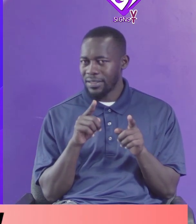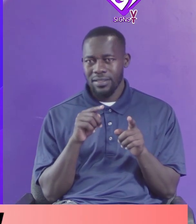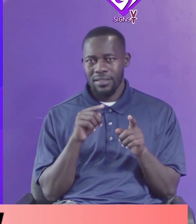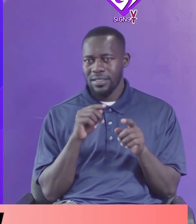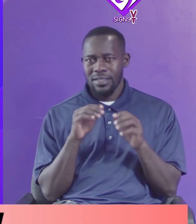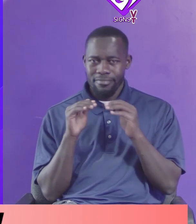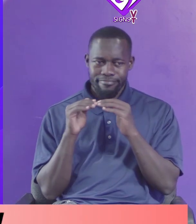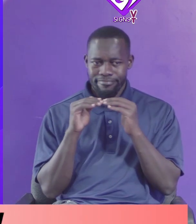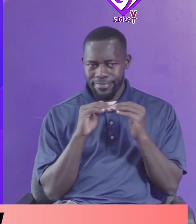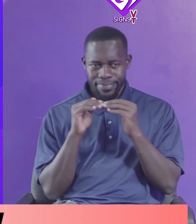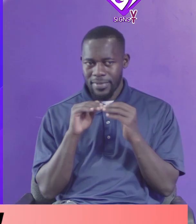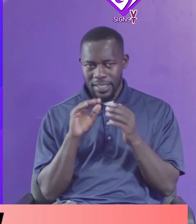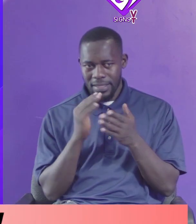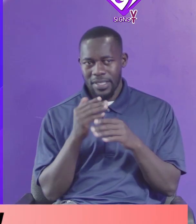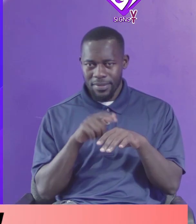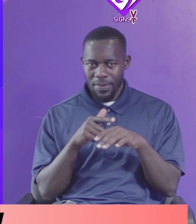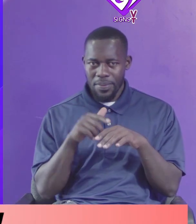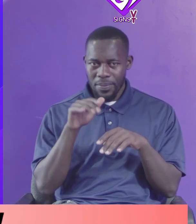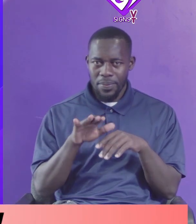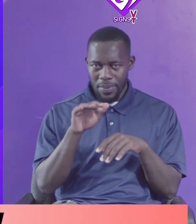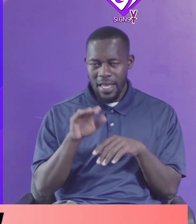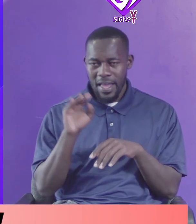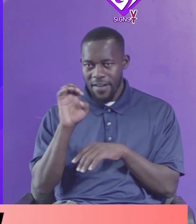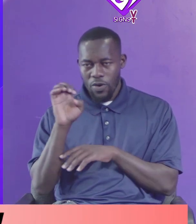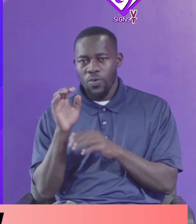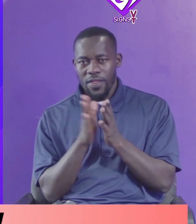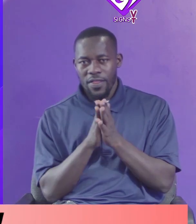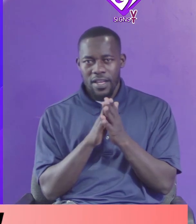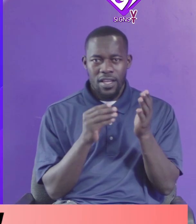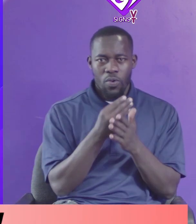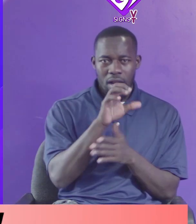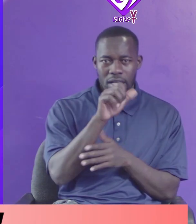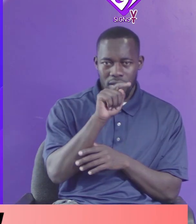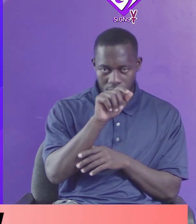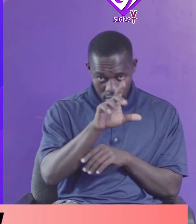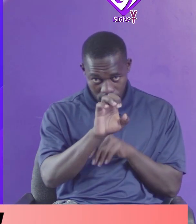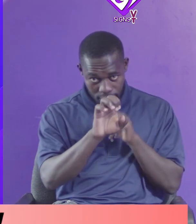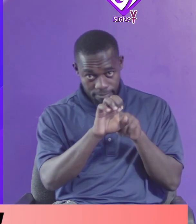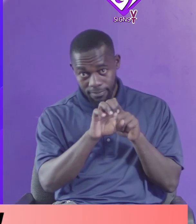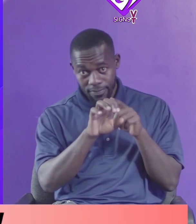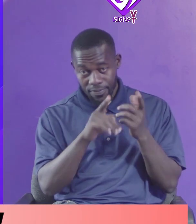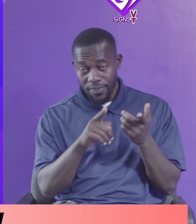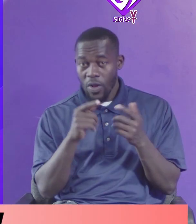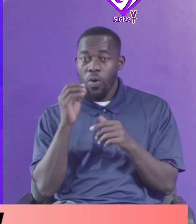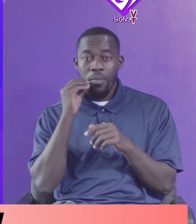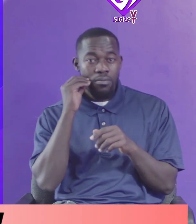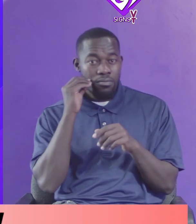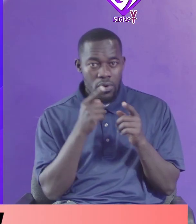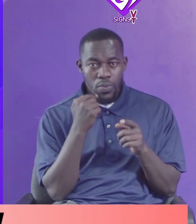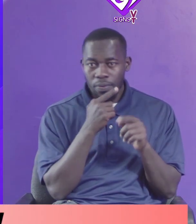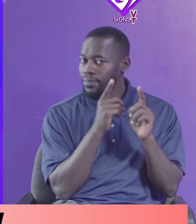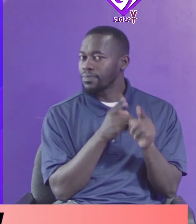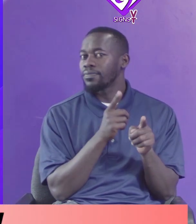is in Newcastle. Yes. Everton against Newcastle. Are we going to see the Everton New Stadium at home winning against Newcastle? Ametenda